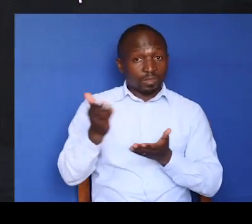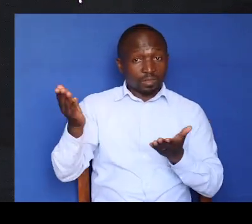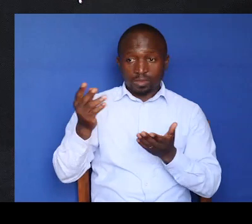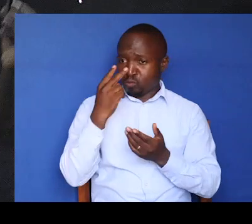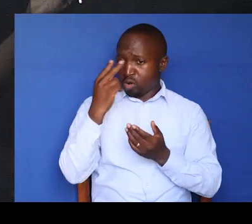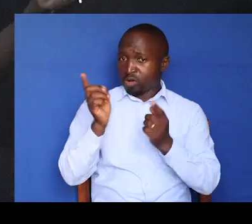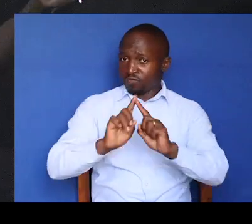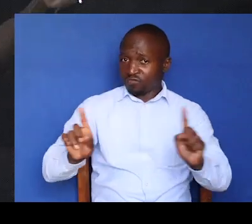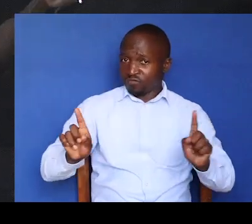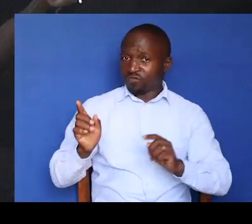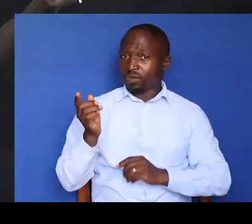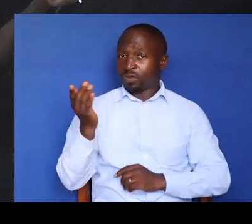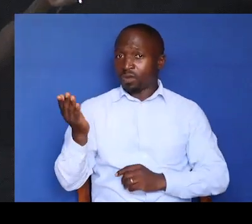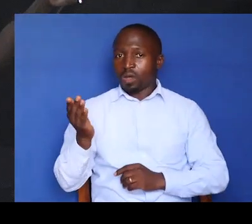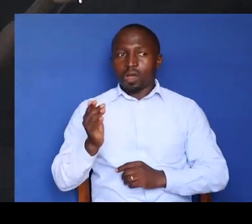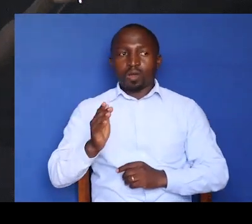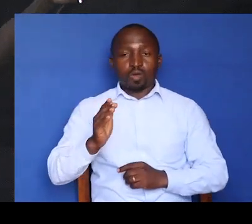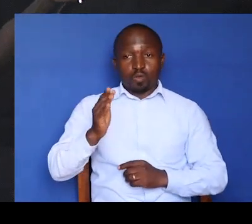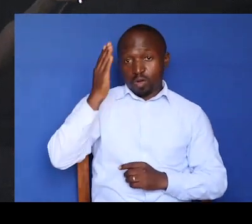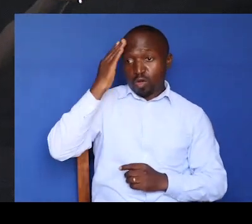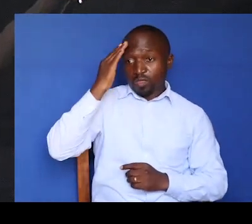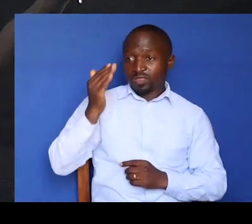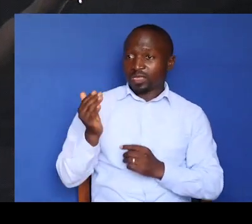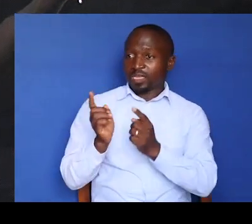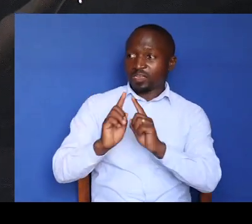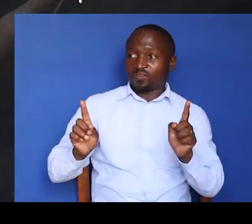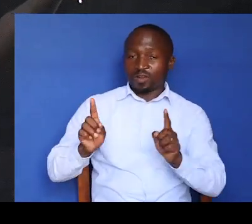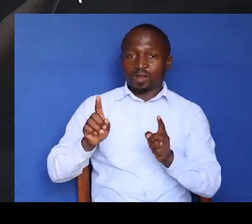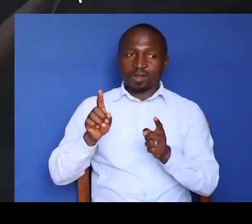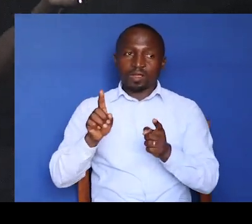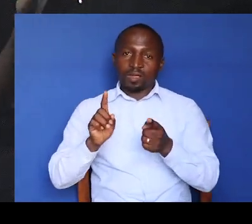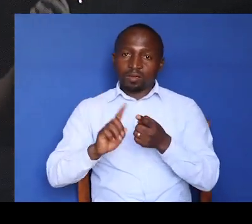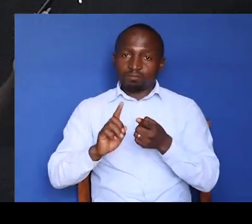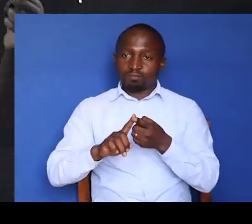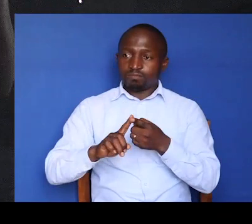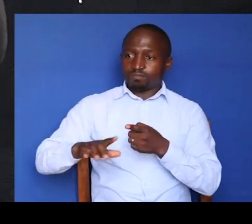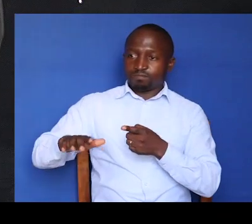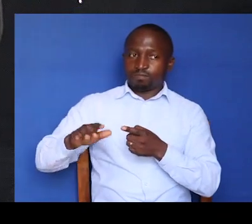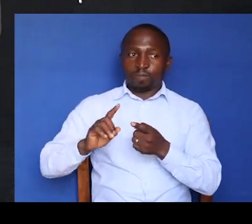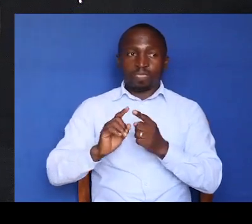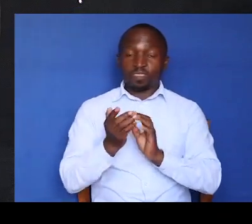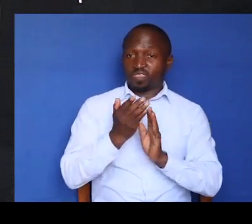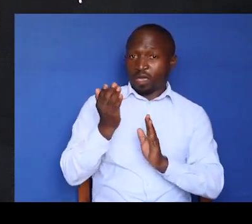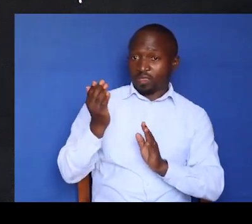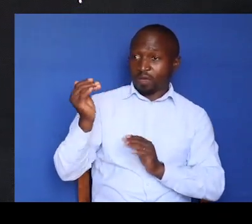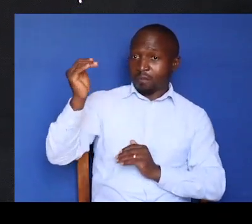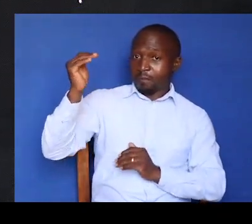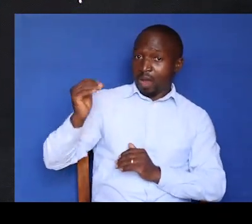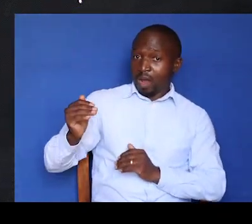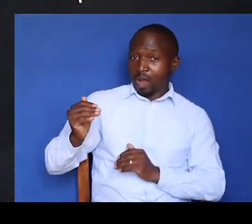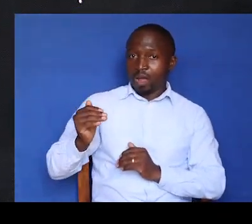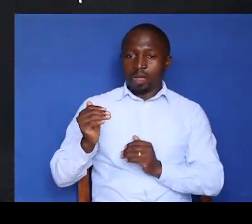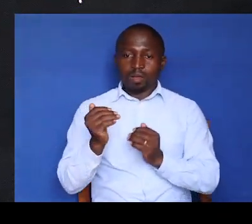appearance. We regard it also another distinctive feature of river capture. And that here, there is a